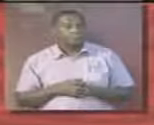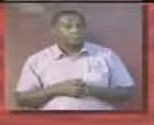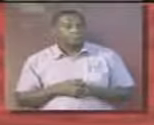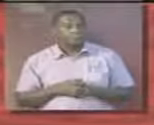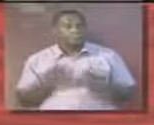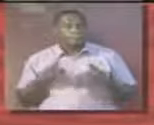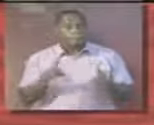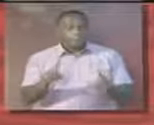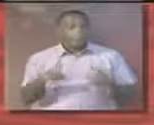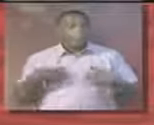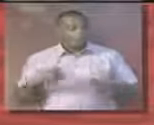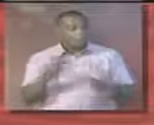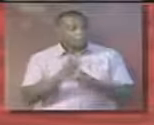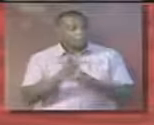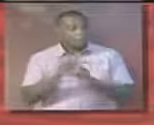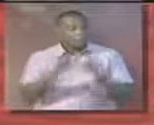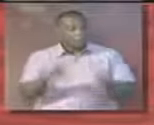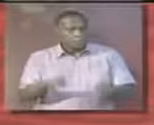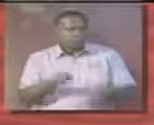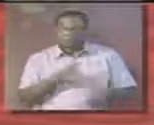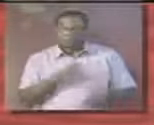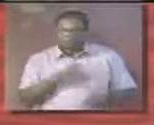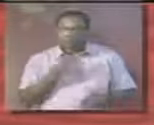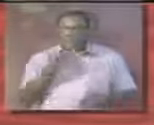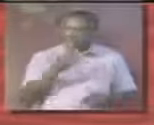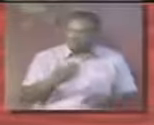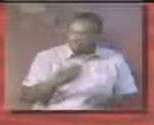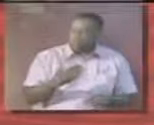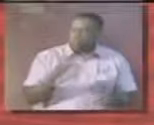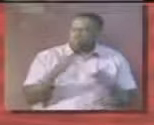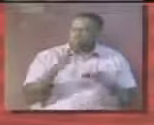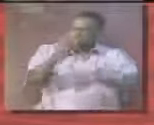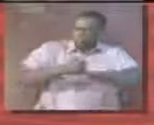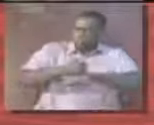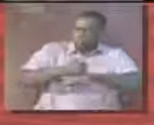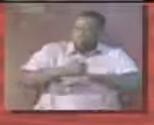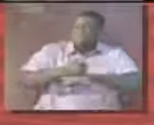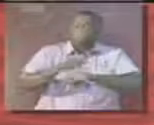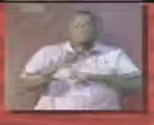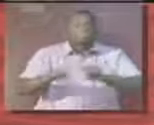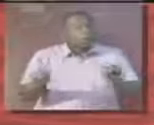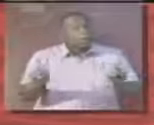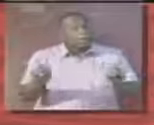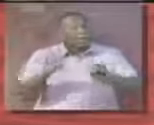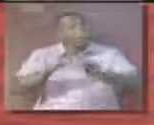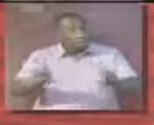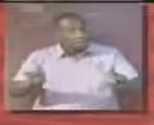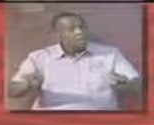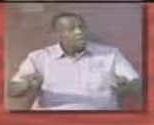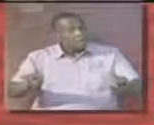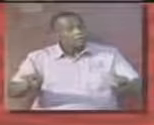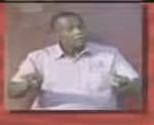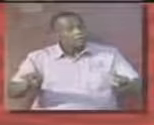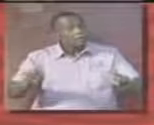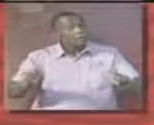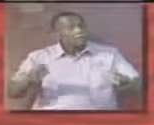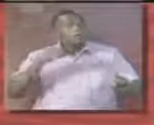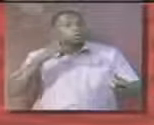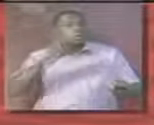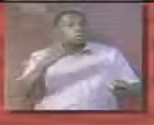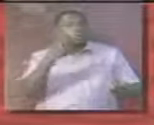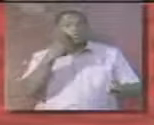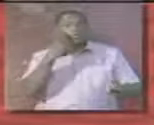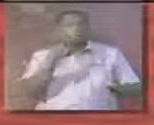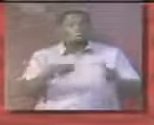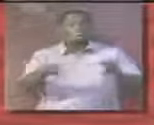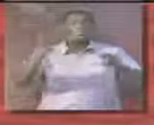was the Ministry of Health's response to the COVID-19 pandemic. However, given the increasing number of